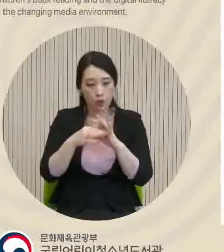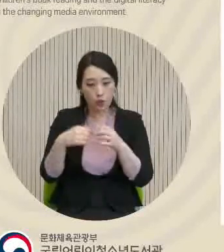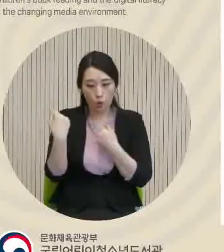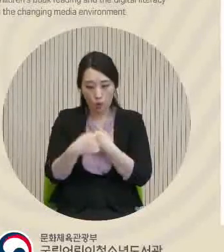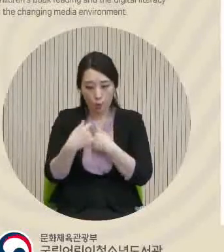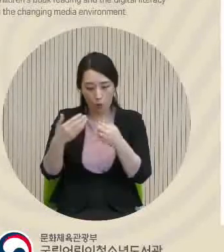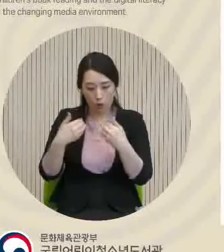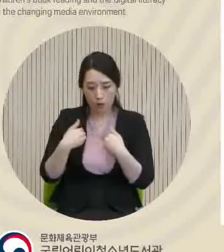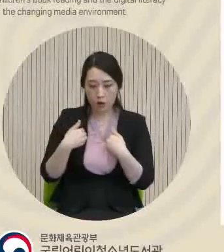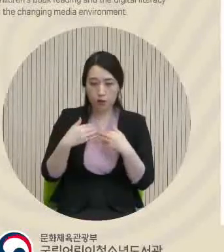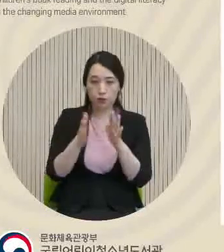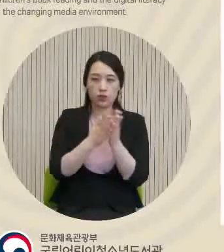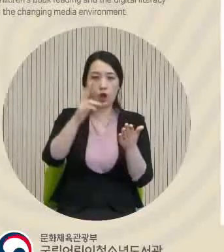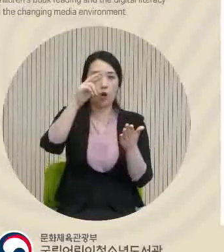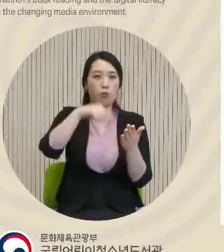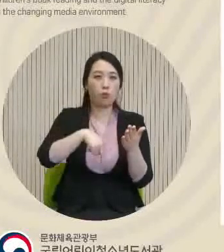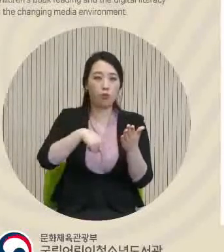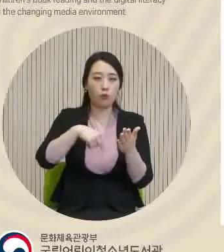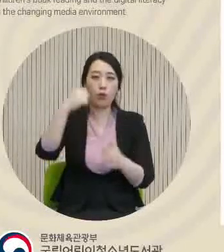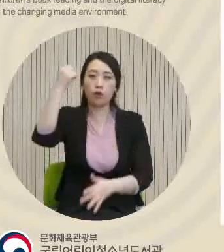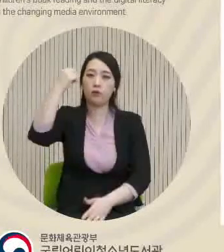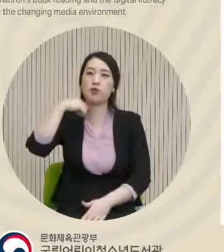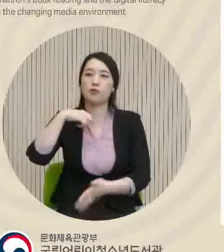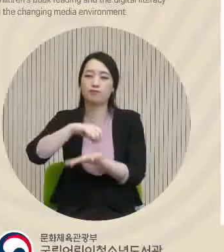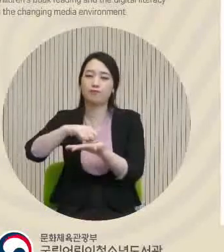the education related to the